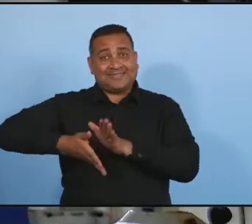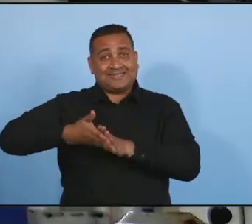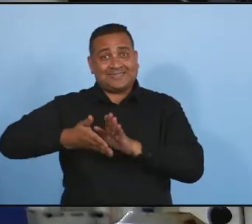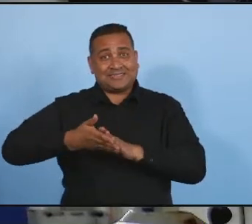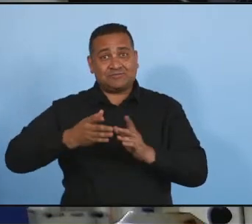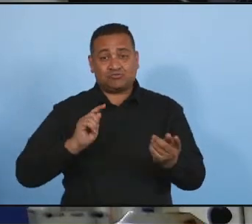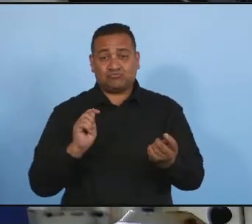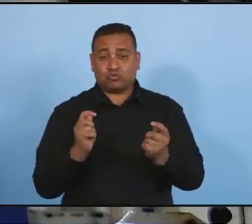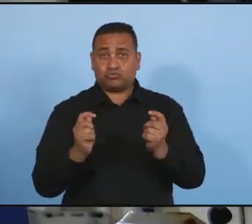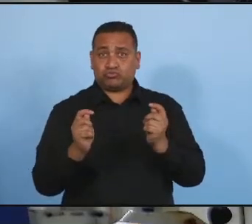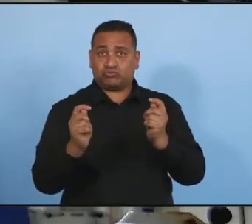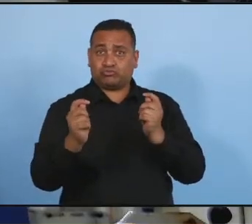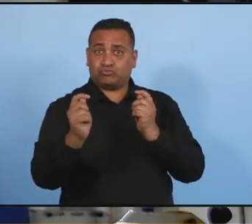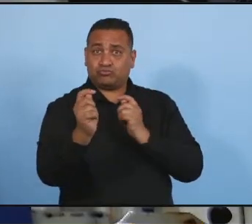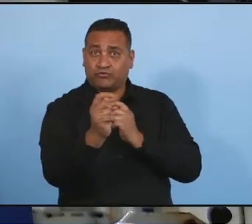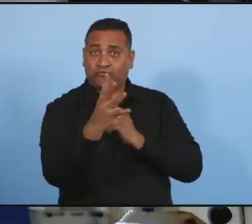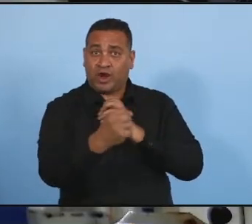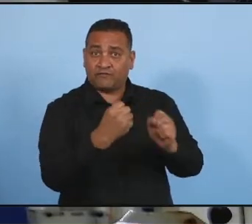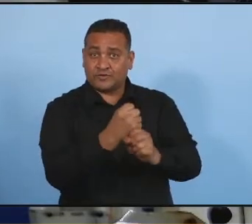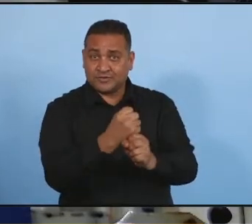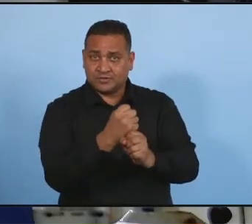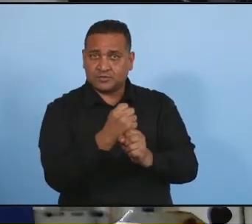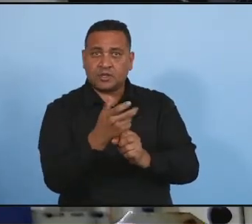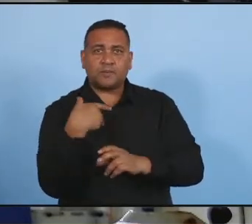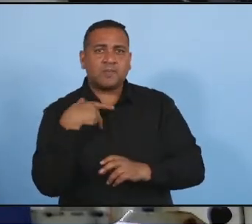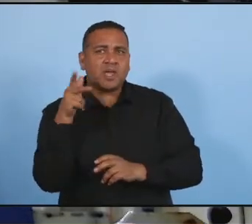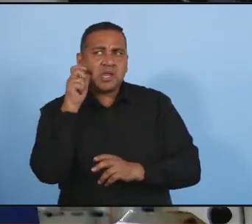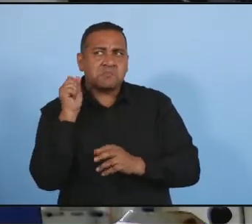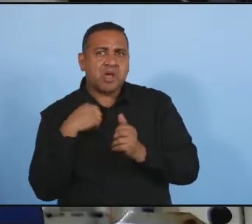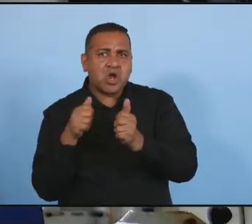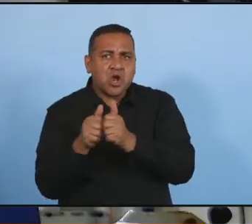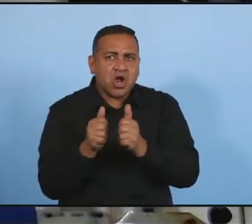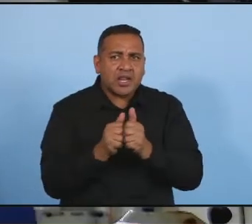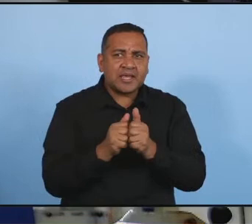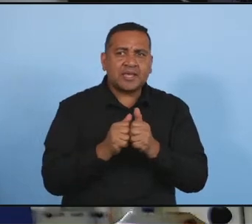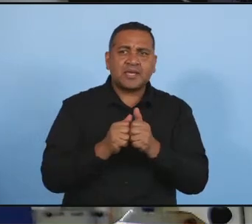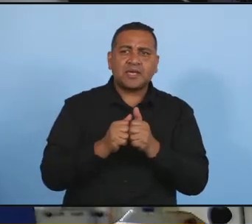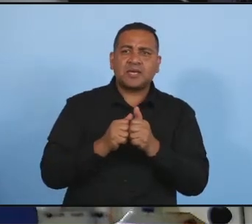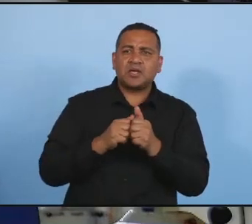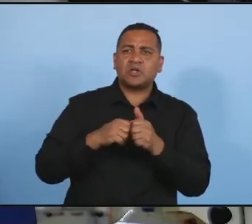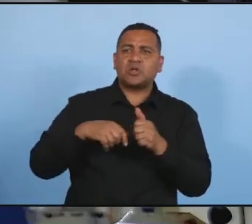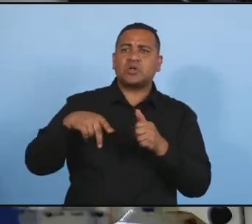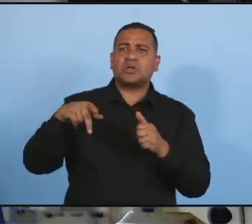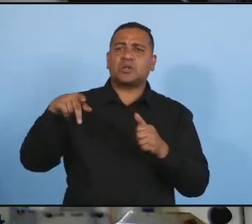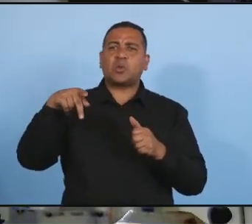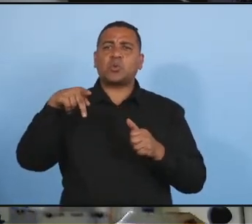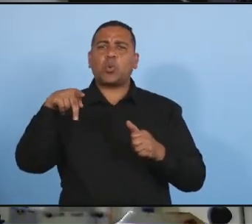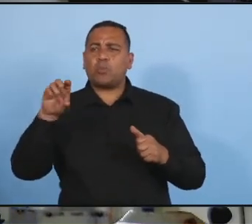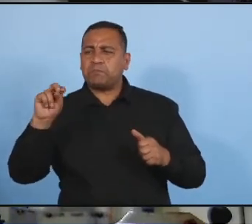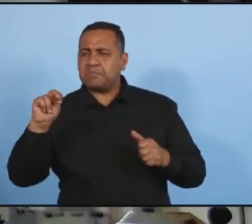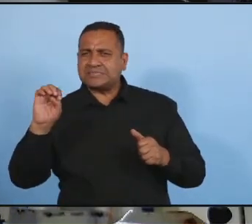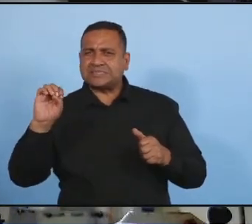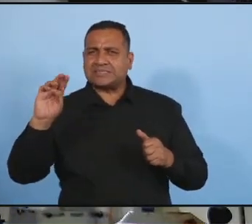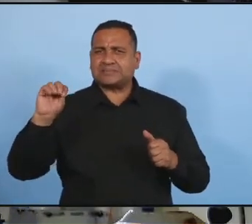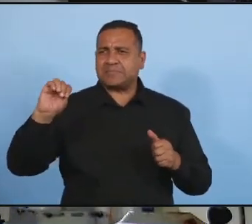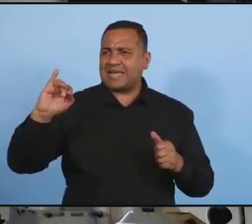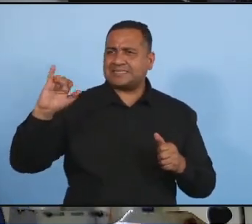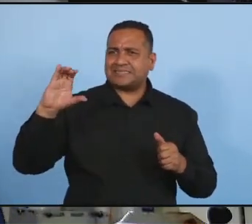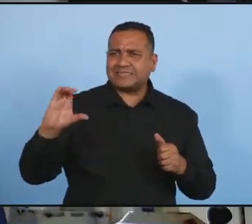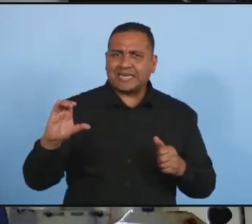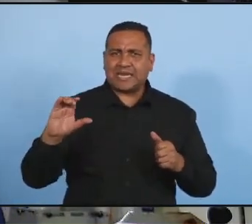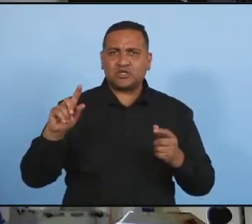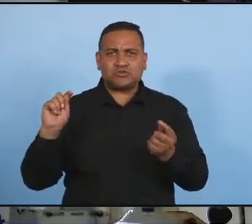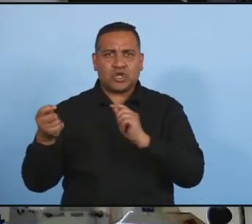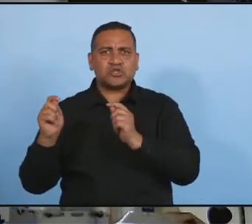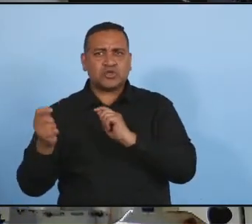because just listening to this, hydraulics and pneumatic, I mean, I don't want to sound all funny there, but these are things me